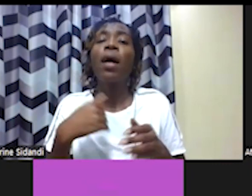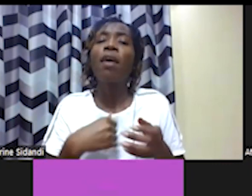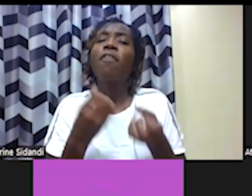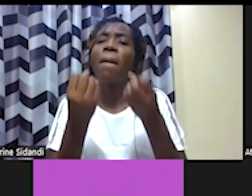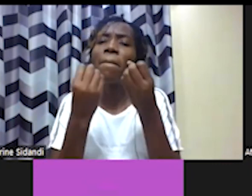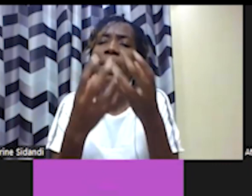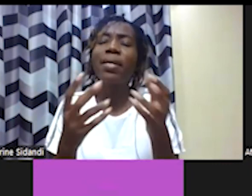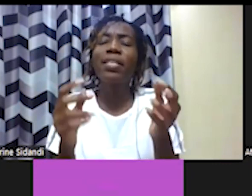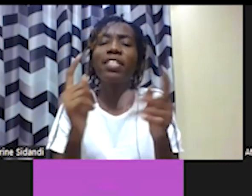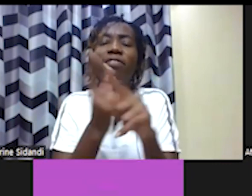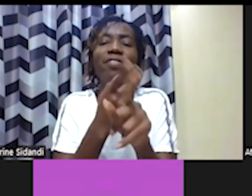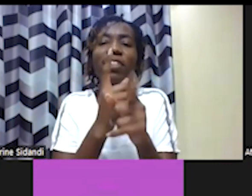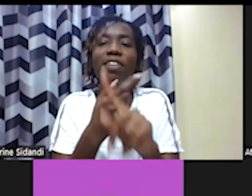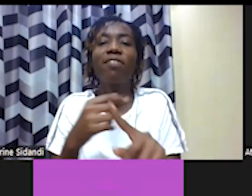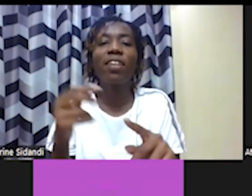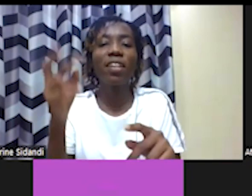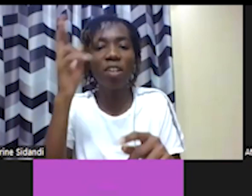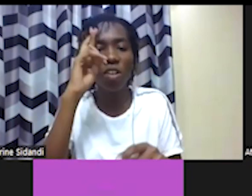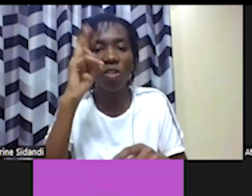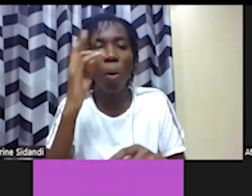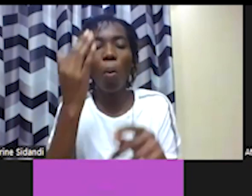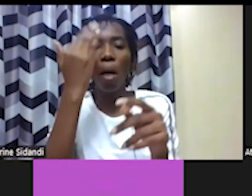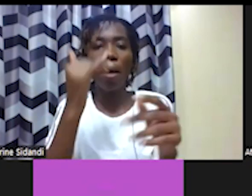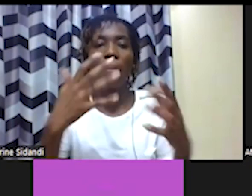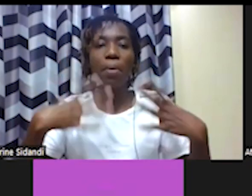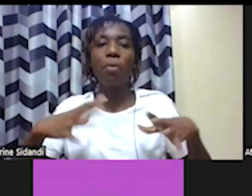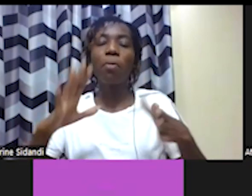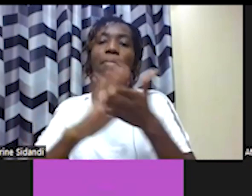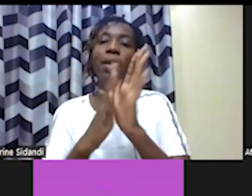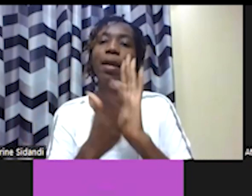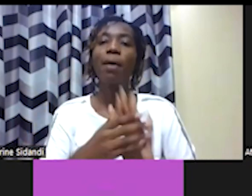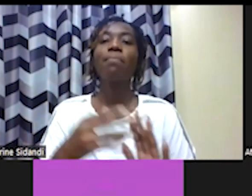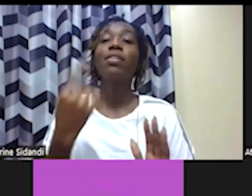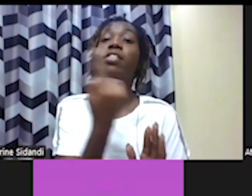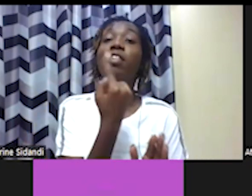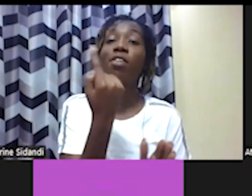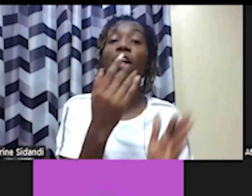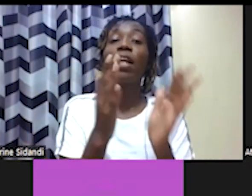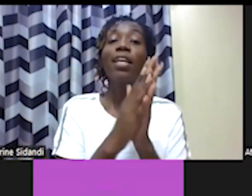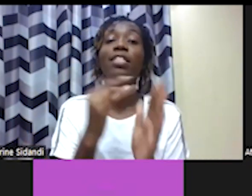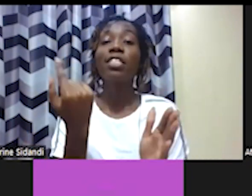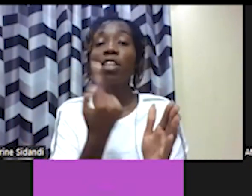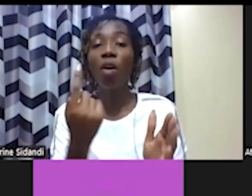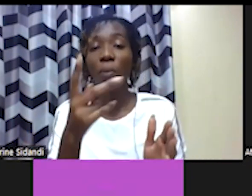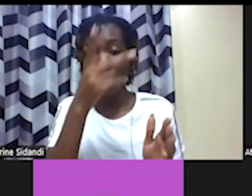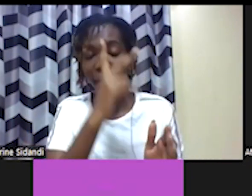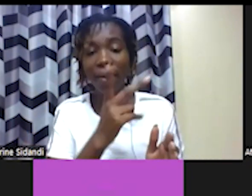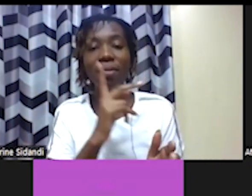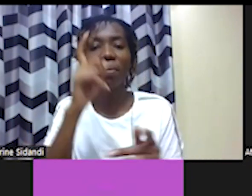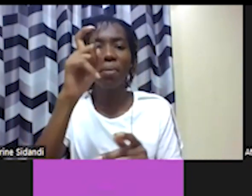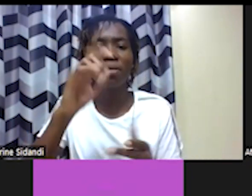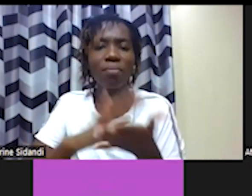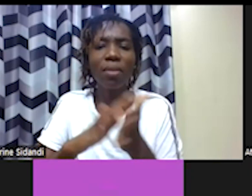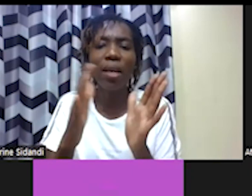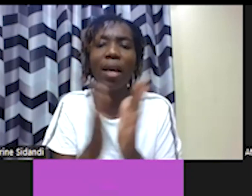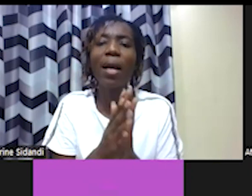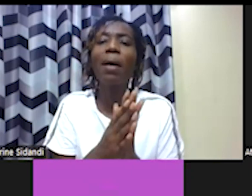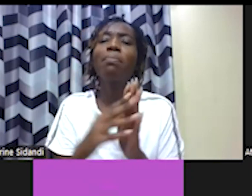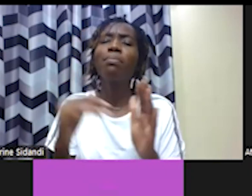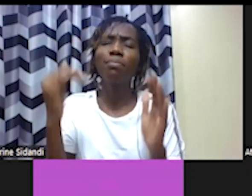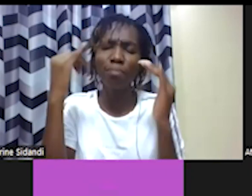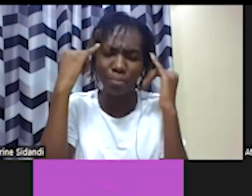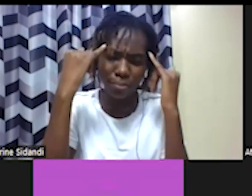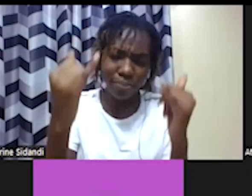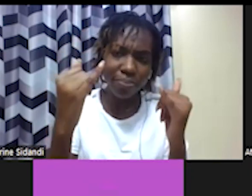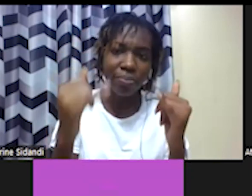different reasons why people become single, and single parenting has to be intentional. Parenting, whether single